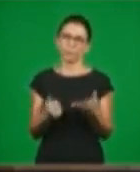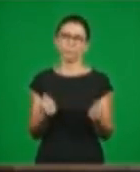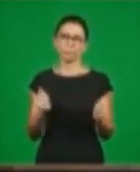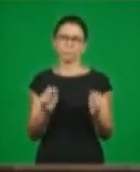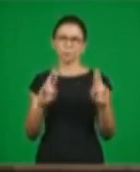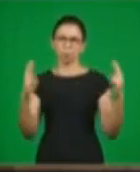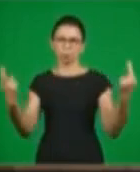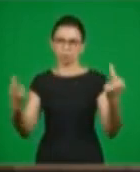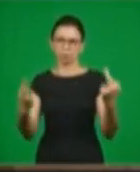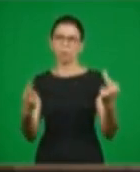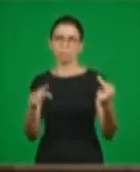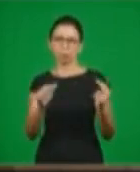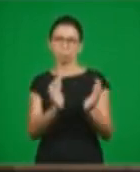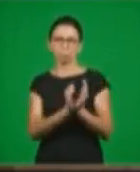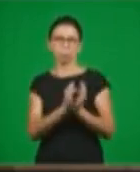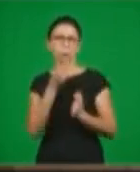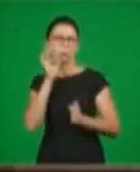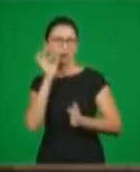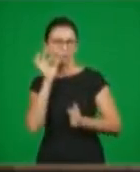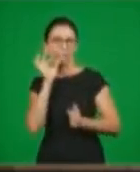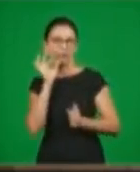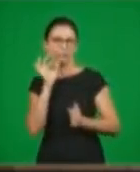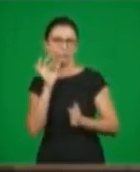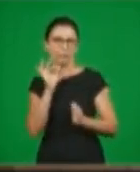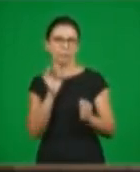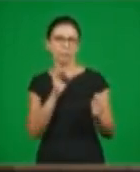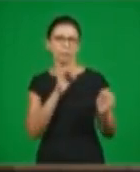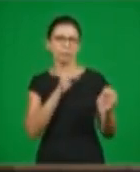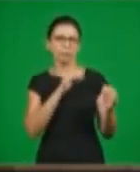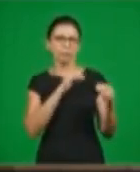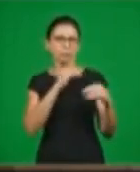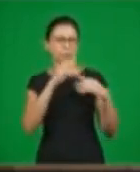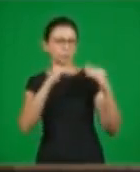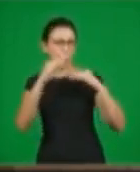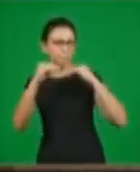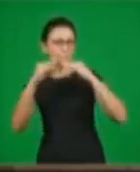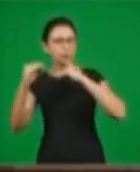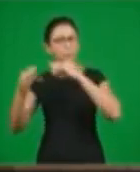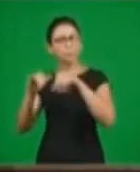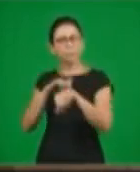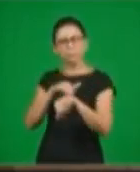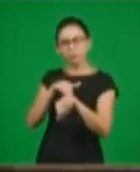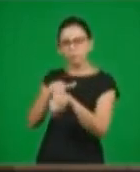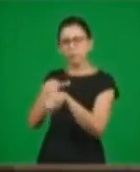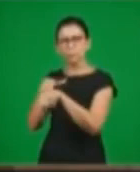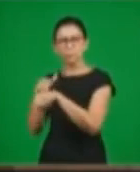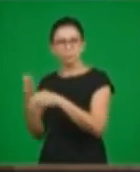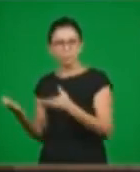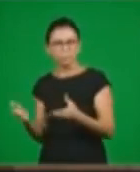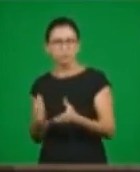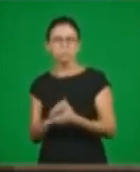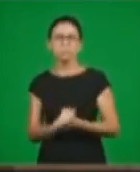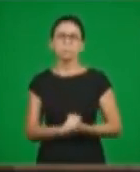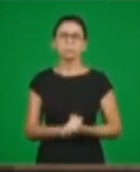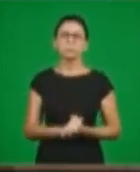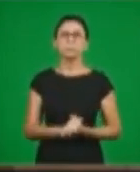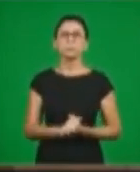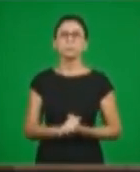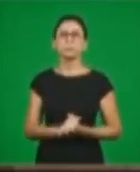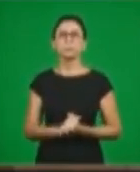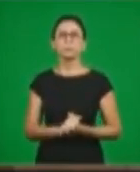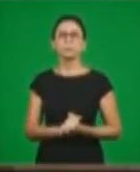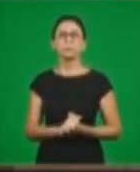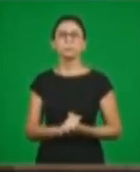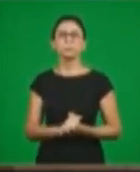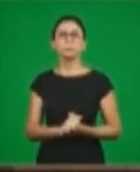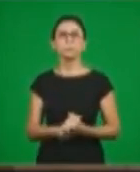Let's talk right here. Alright, so we were drinking a coffee. And we were talking, we were chatting. And then there